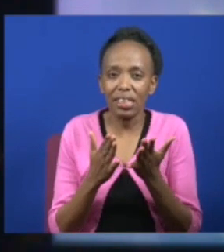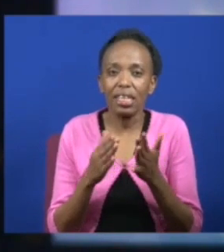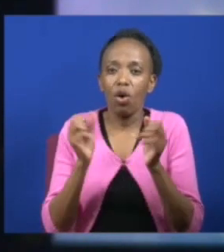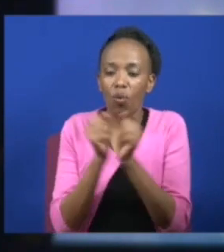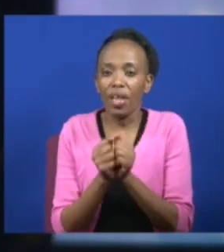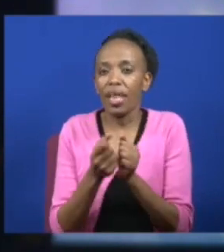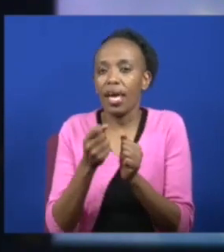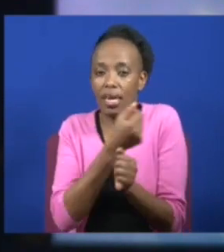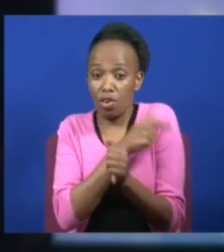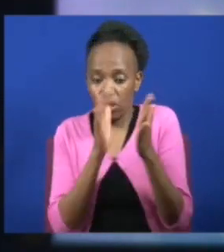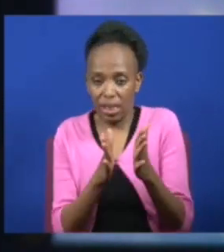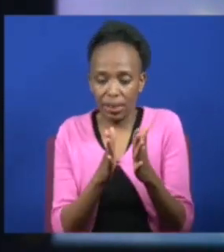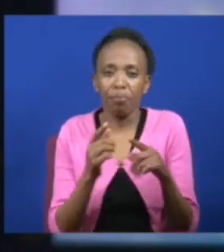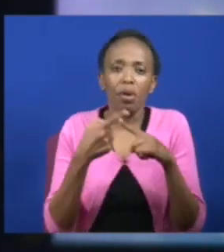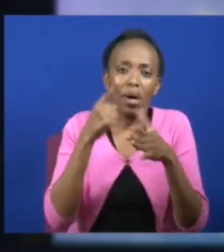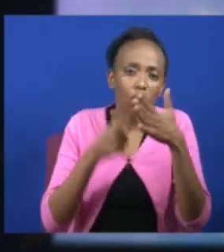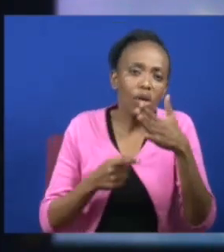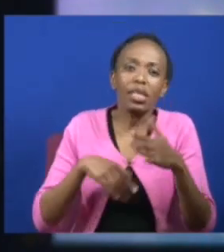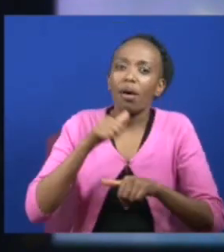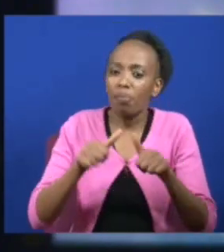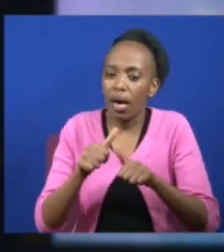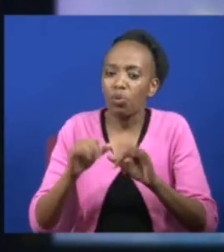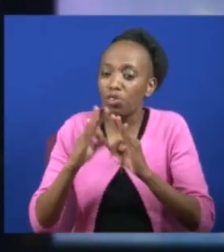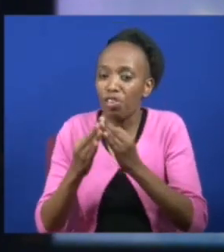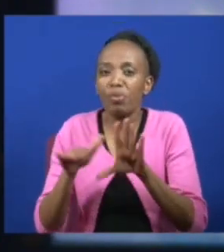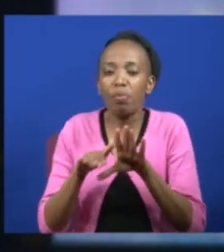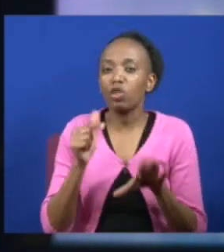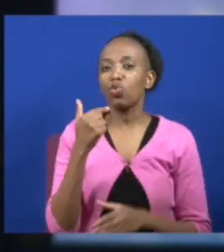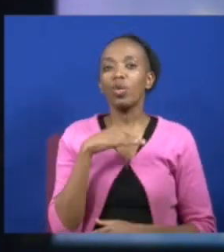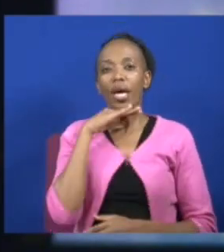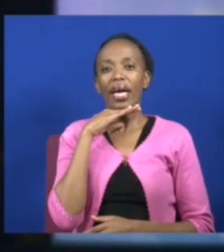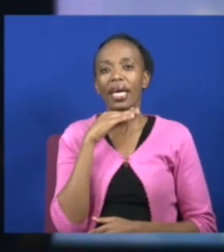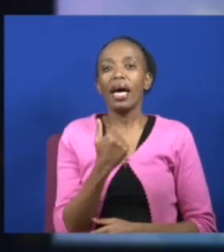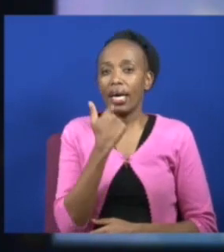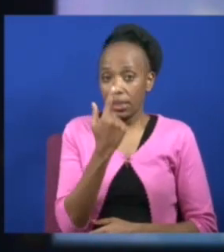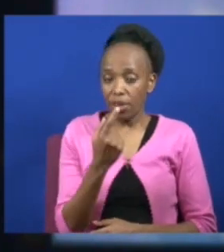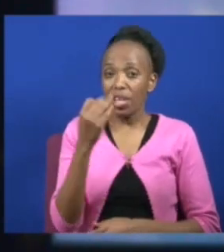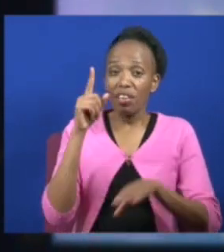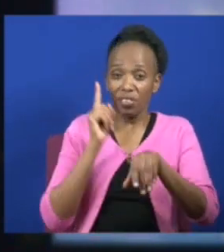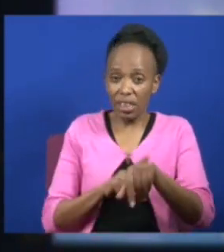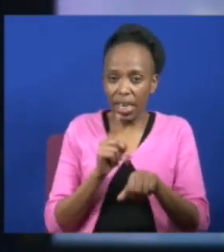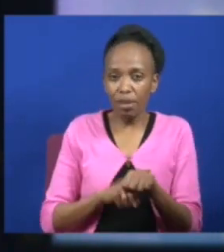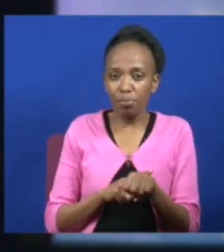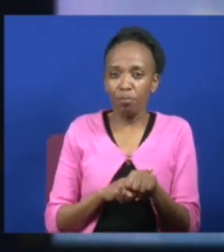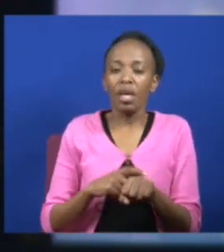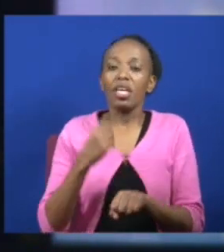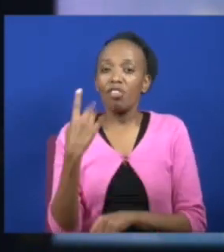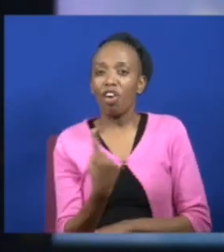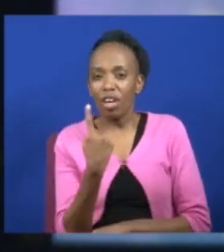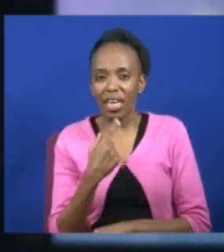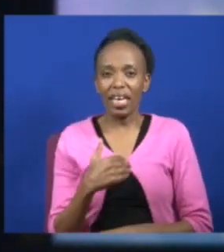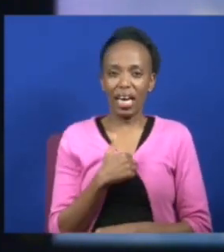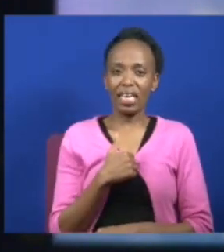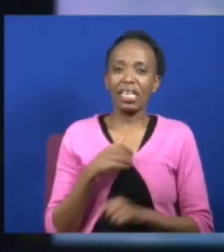the medical personnel. What about the bereaved? I tell you, if there was a time, if only we